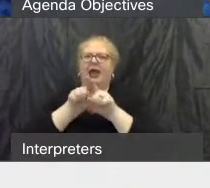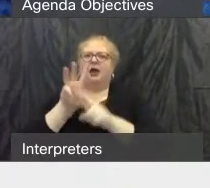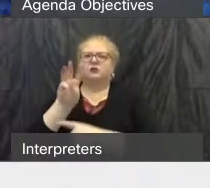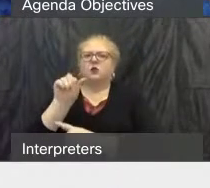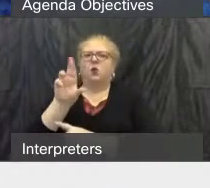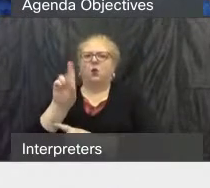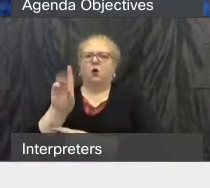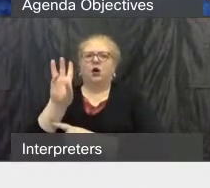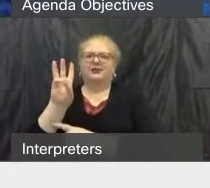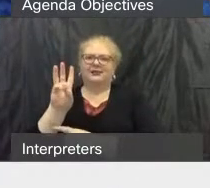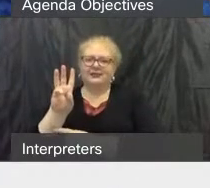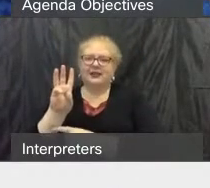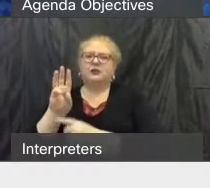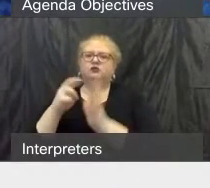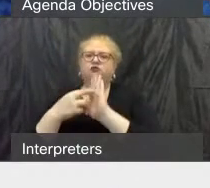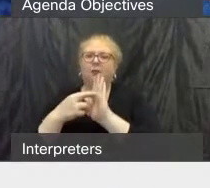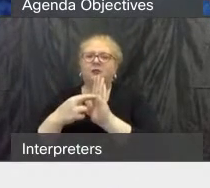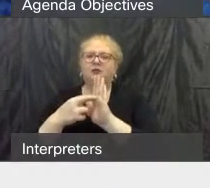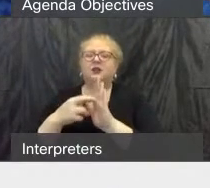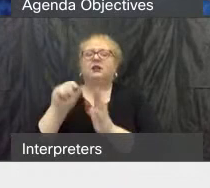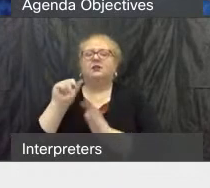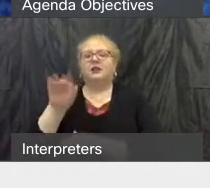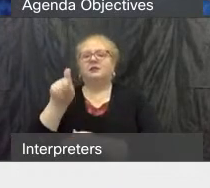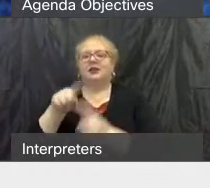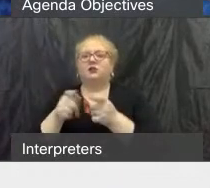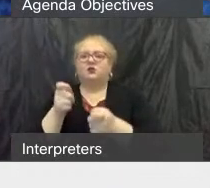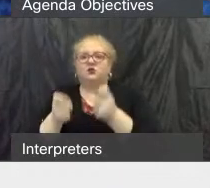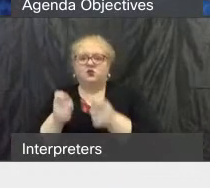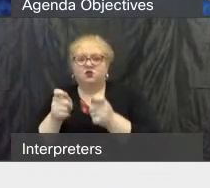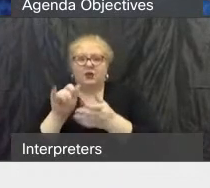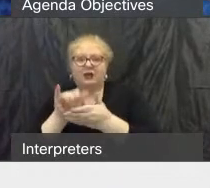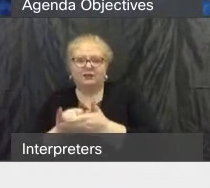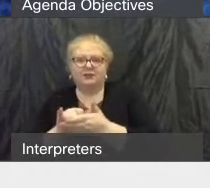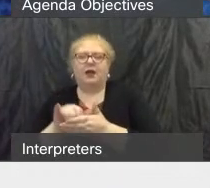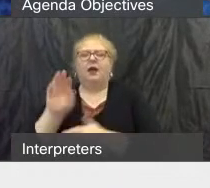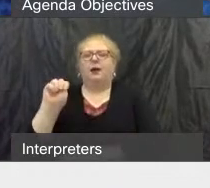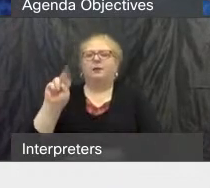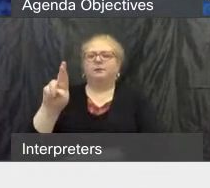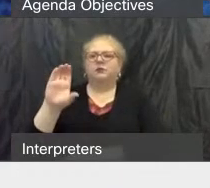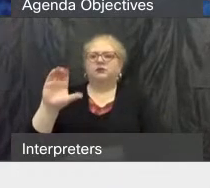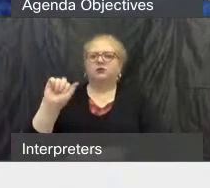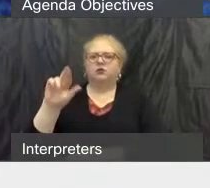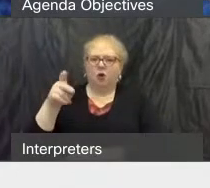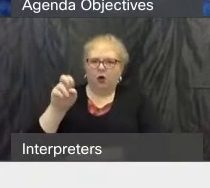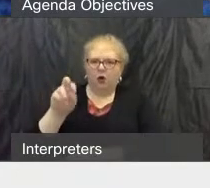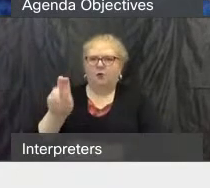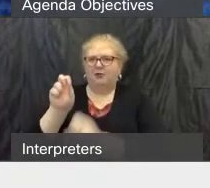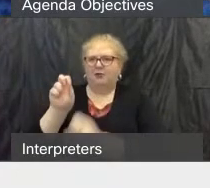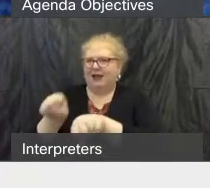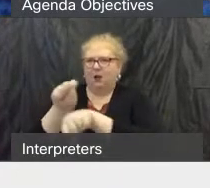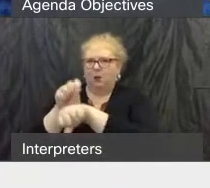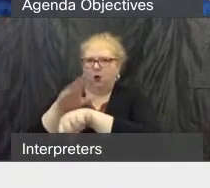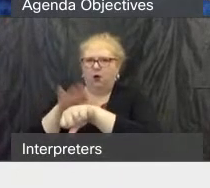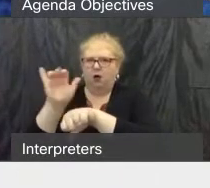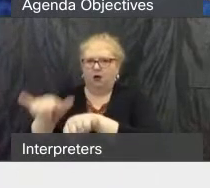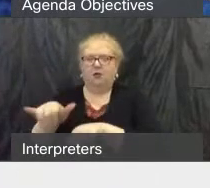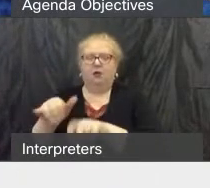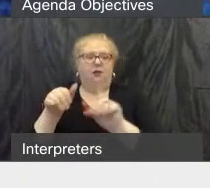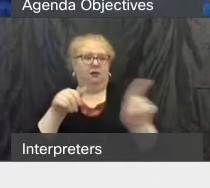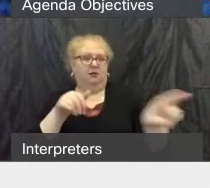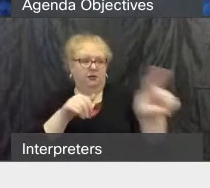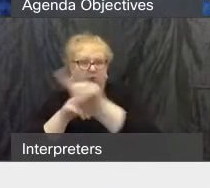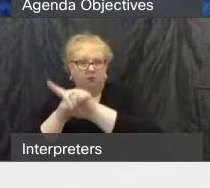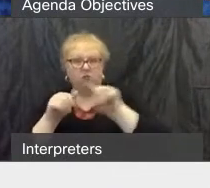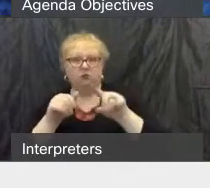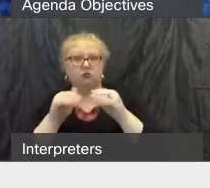Mr. Carpenter can do that. Yes, ma'am. We'll work with Mr. Moore to make sure that's accomplished. And if any of my colleagues have